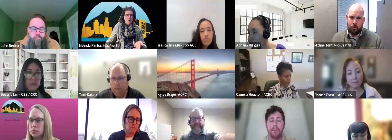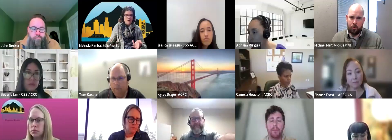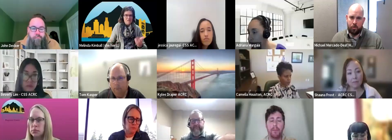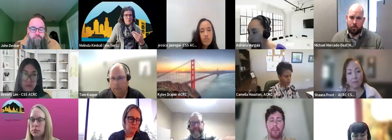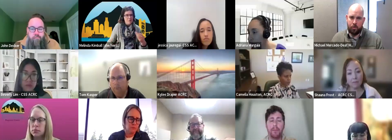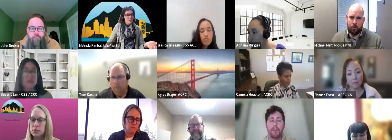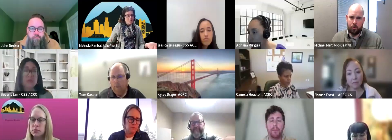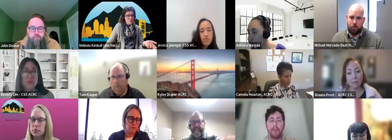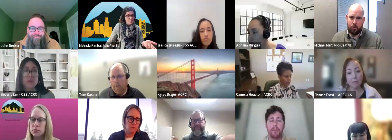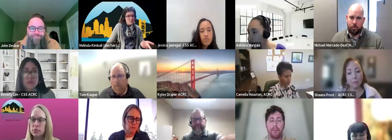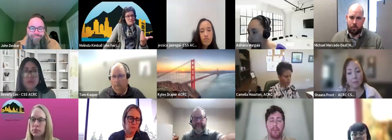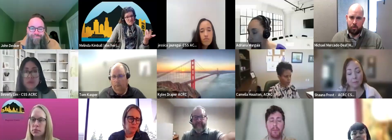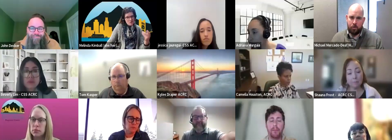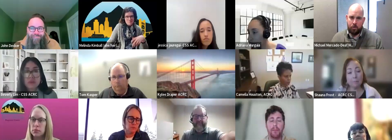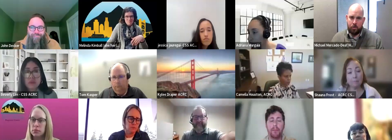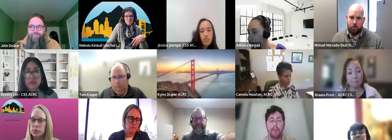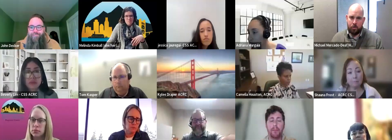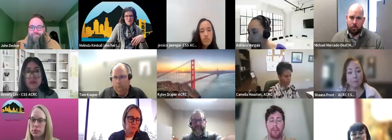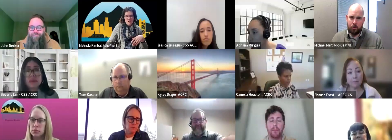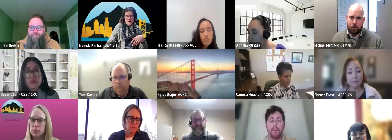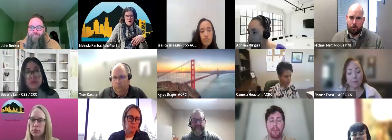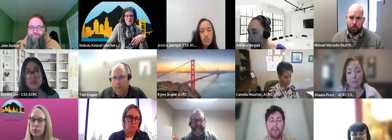couple different ways, depending on the region you're in, to sign it.